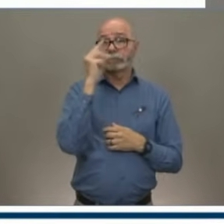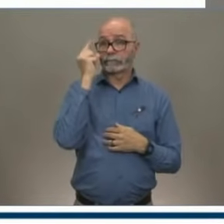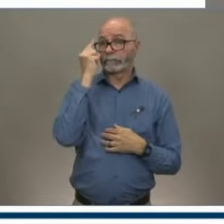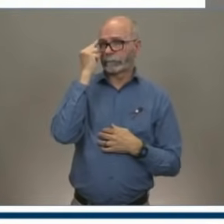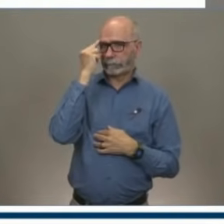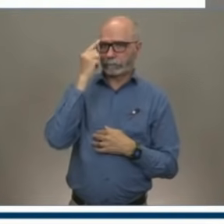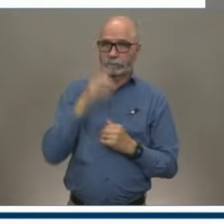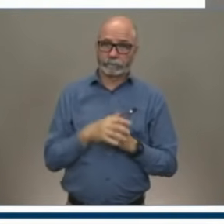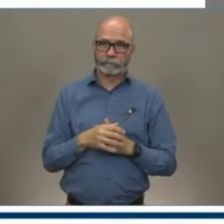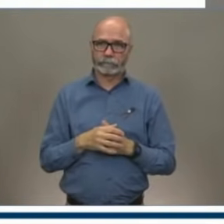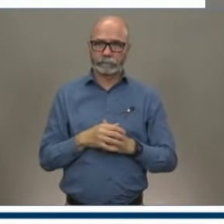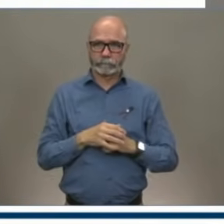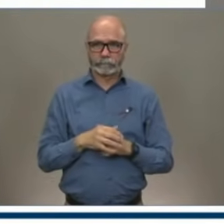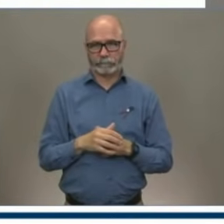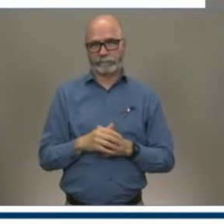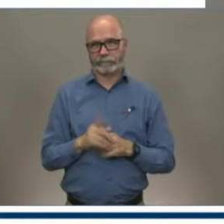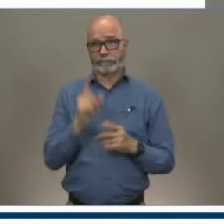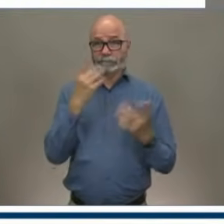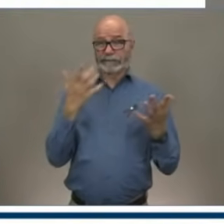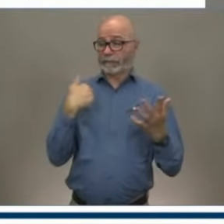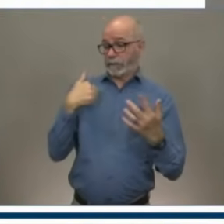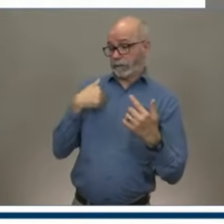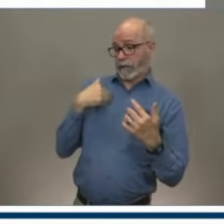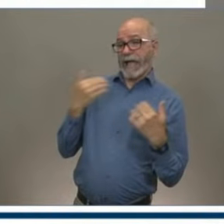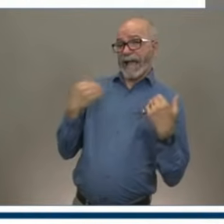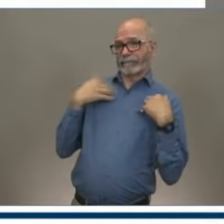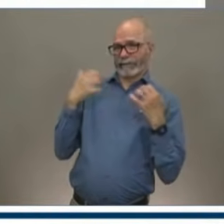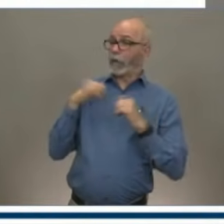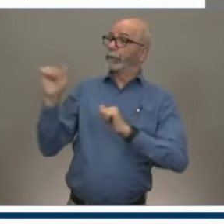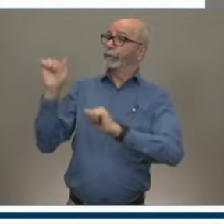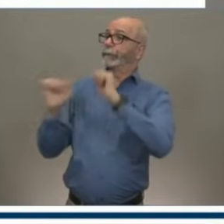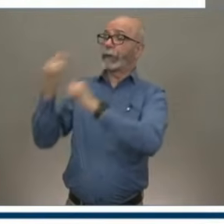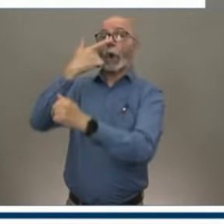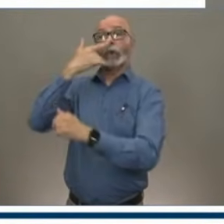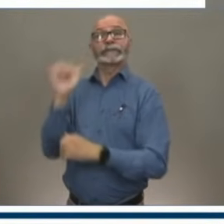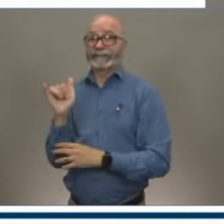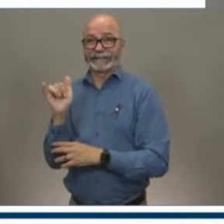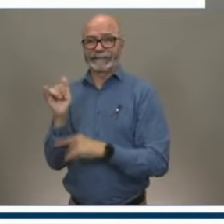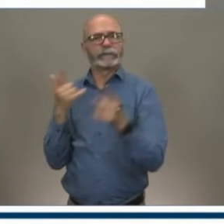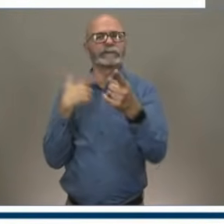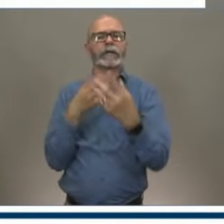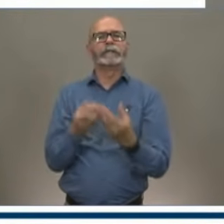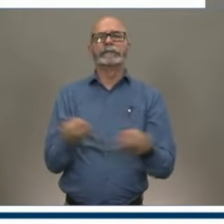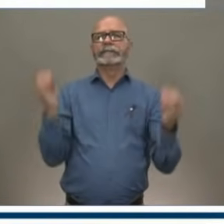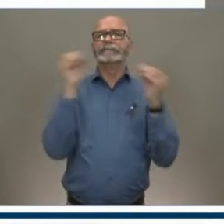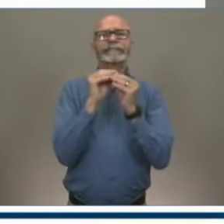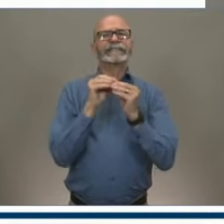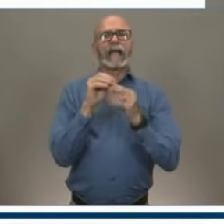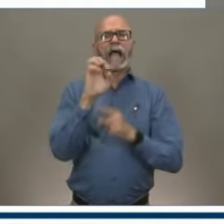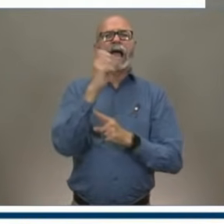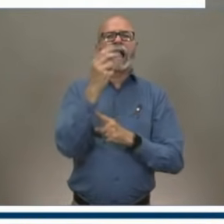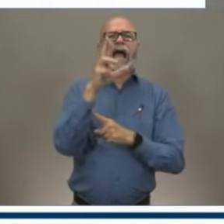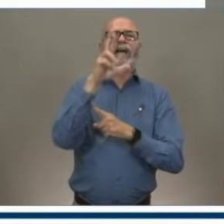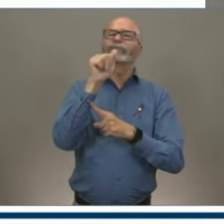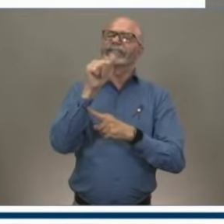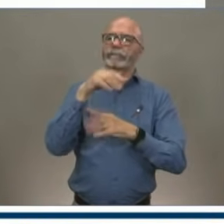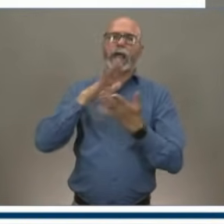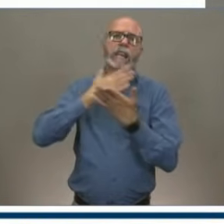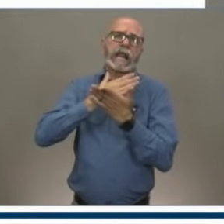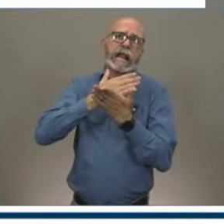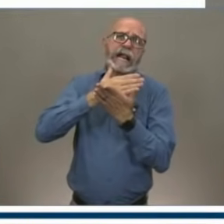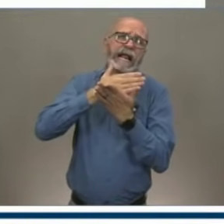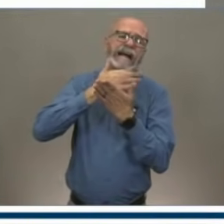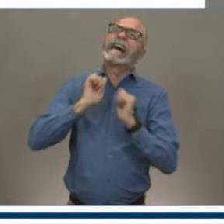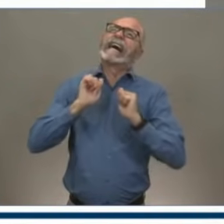we have for cleaning are that there's an extra cleaning that's done in the school, and making sure the entire school is given